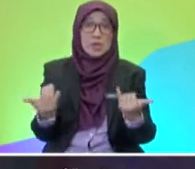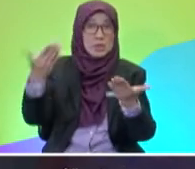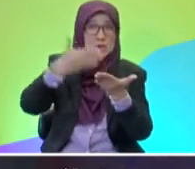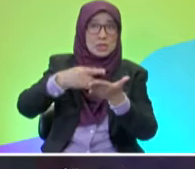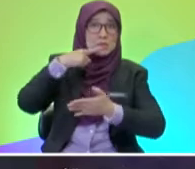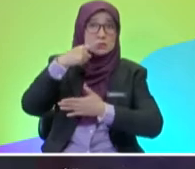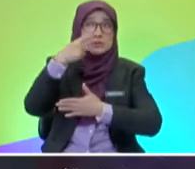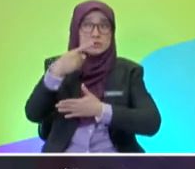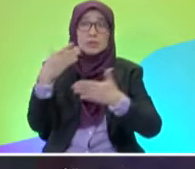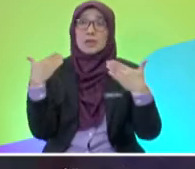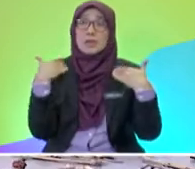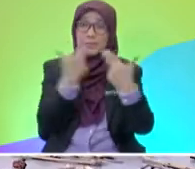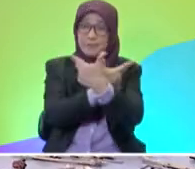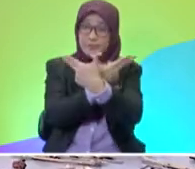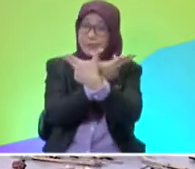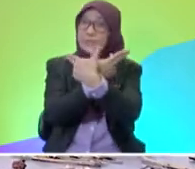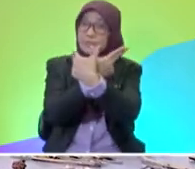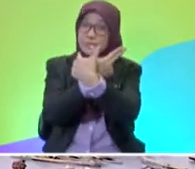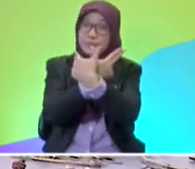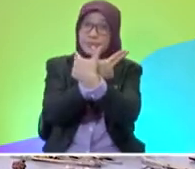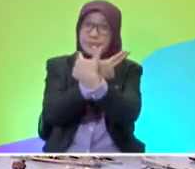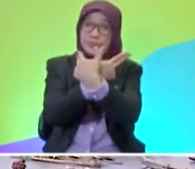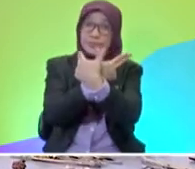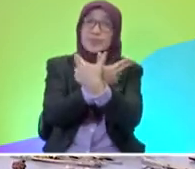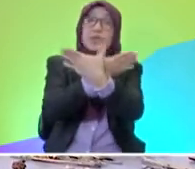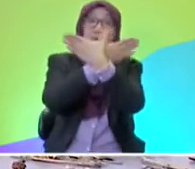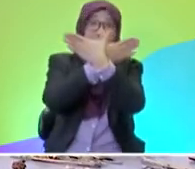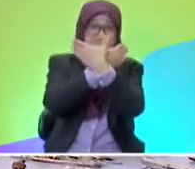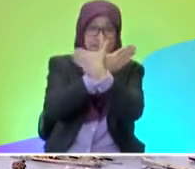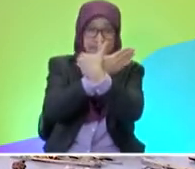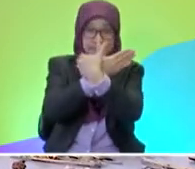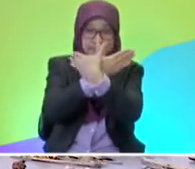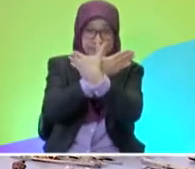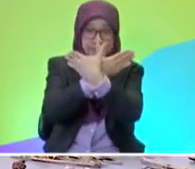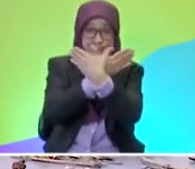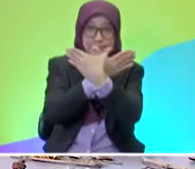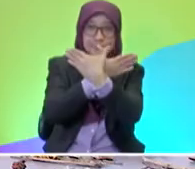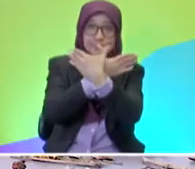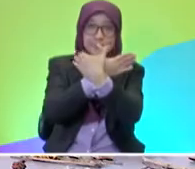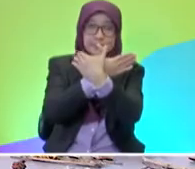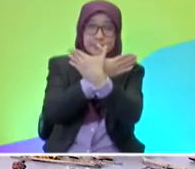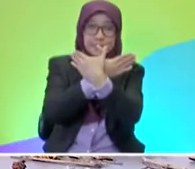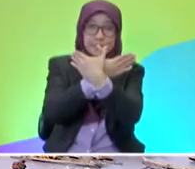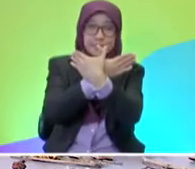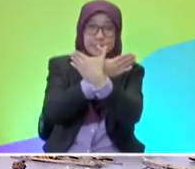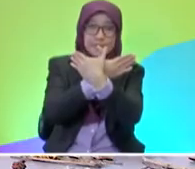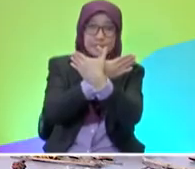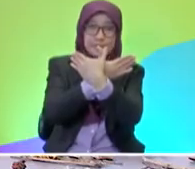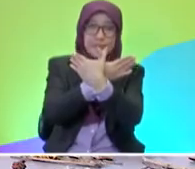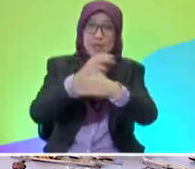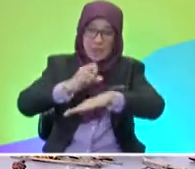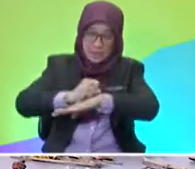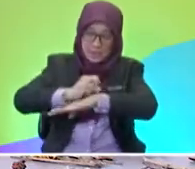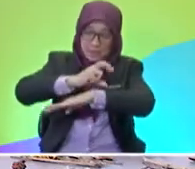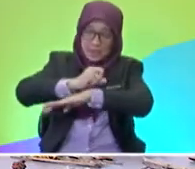We have a dragonfly. Very good. We have a butterfly, which okay, is over there. Yeah, this one. We have a